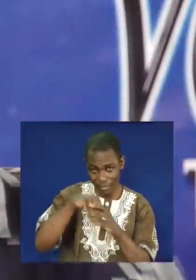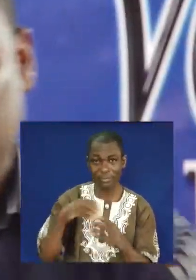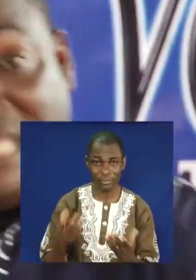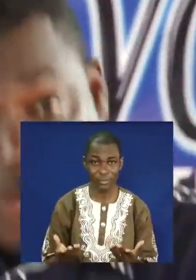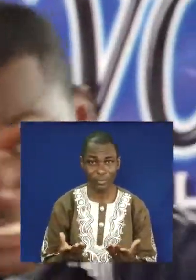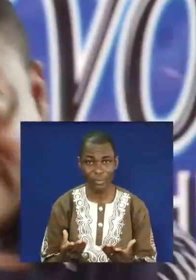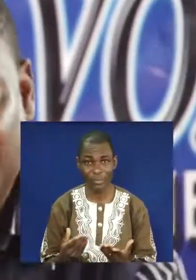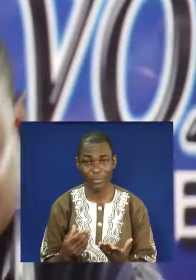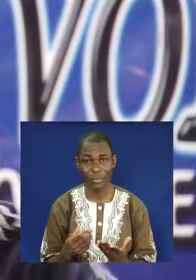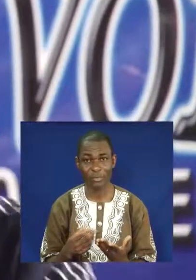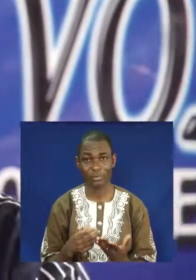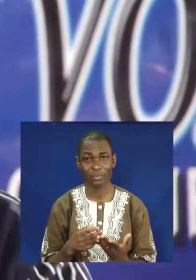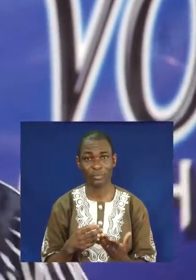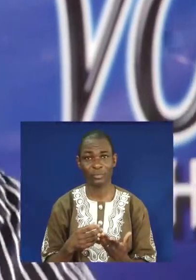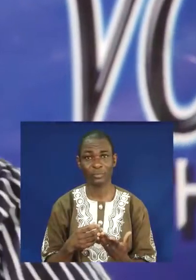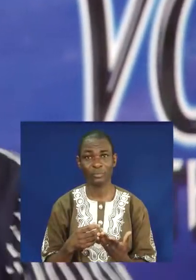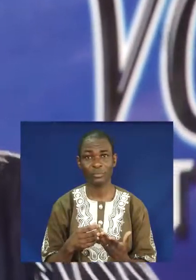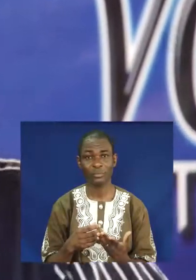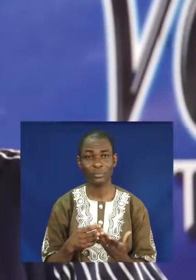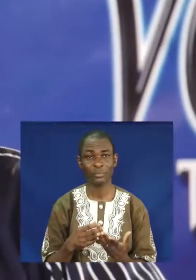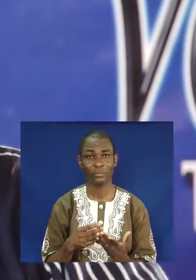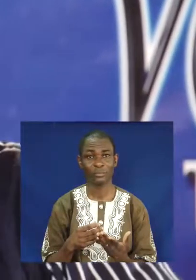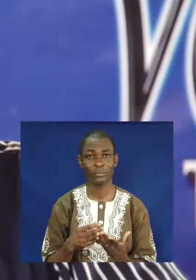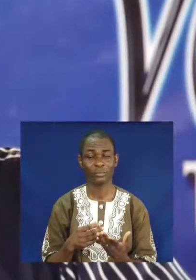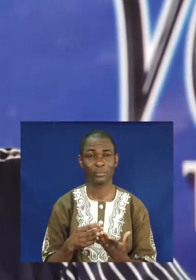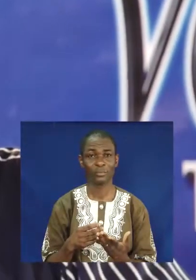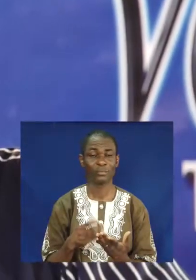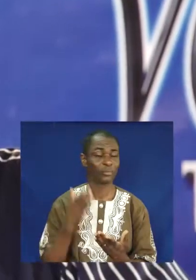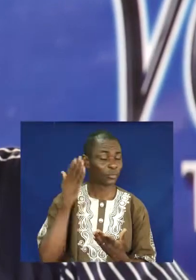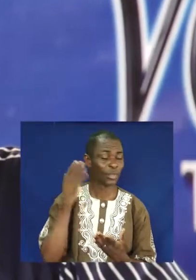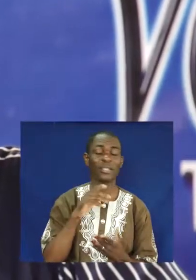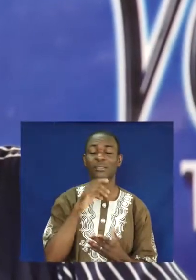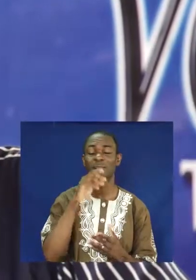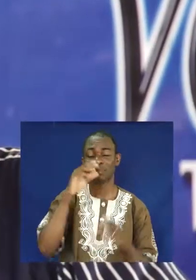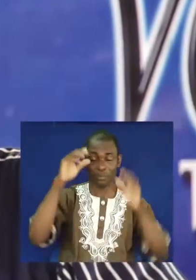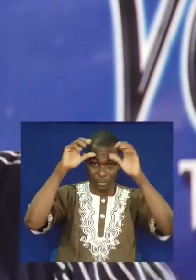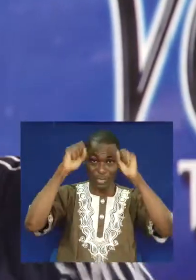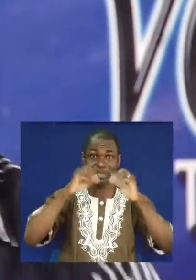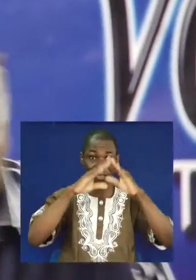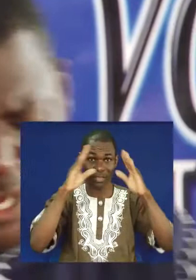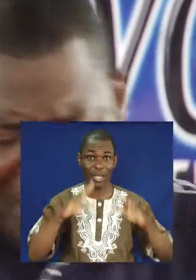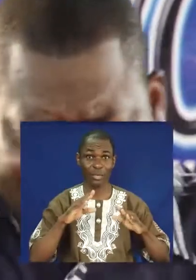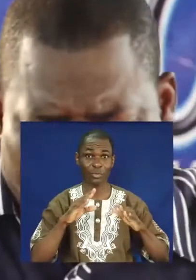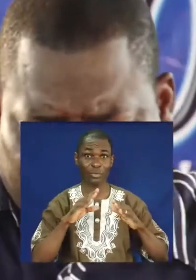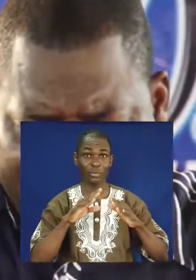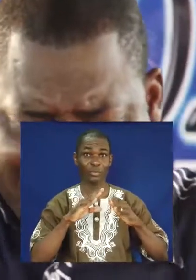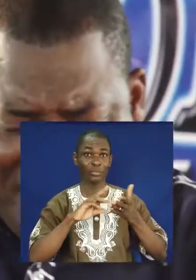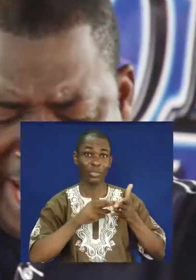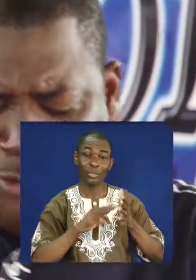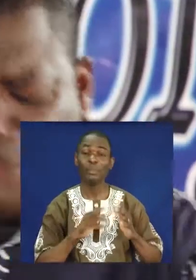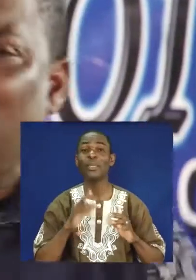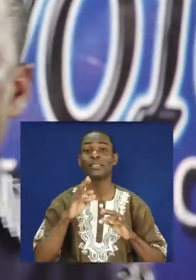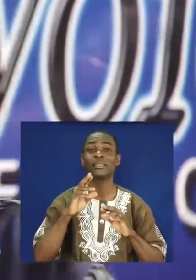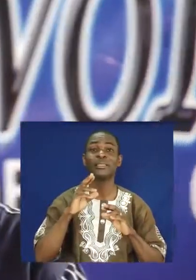ebrim no questions are surrounding sa hotel kufo no mpp for e ya no sai And it is our done when Nessa Osha and